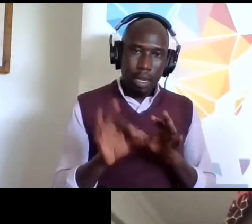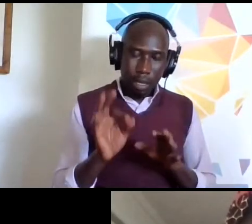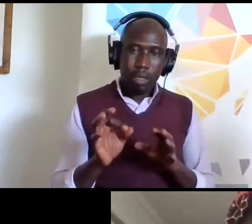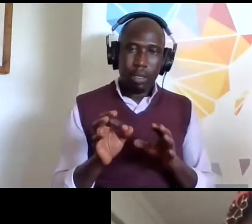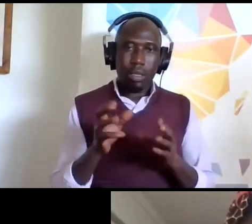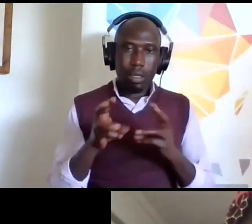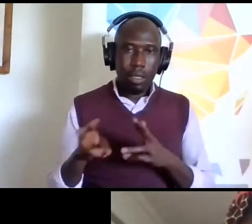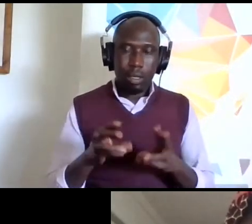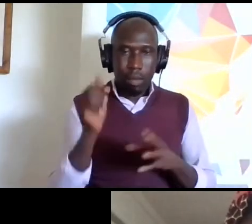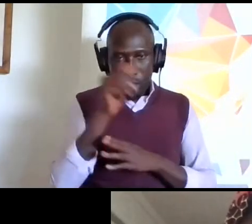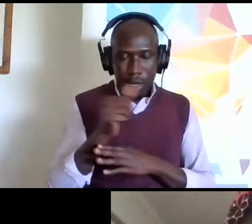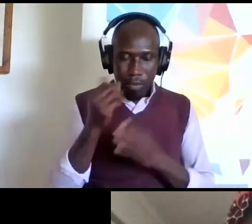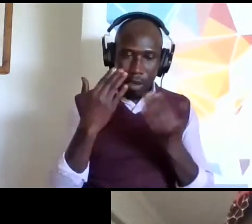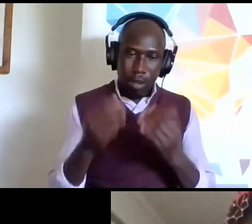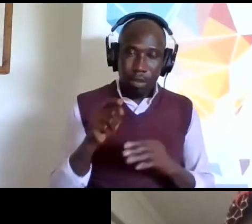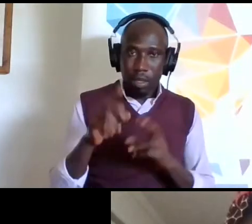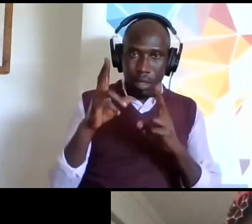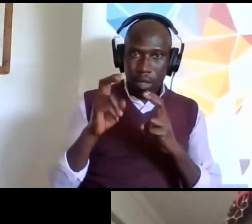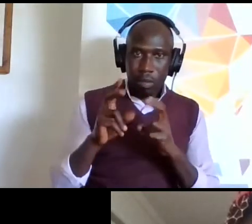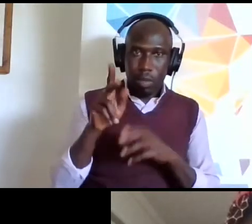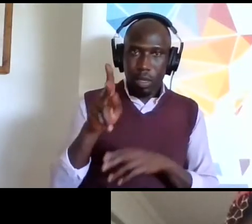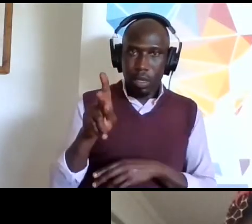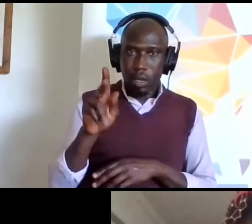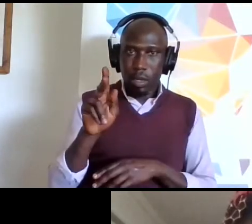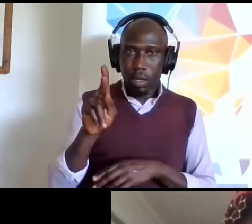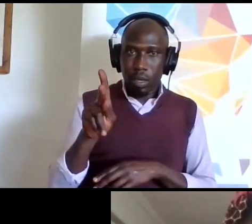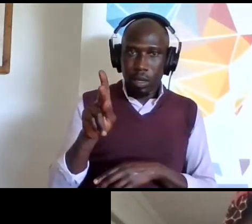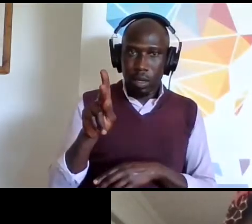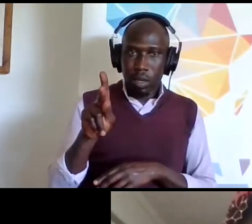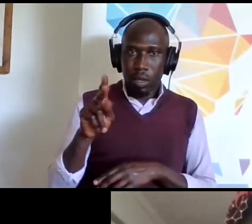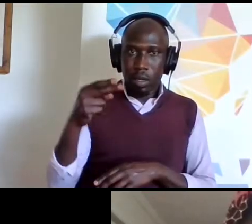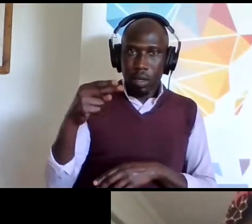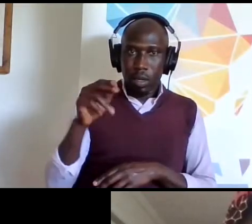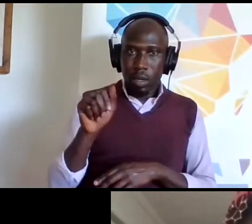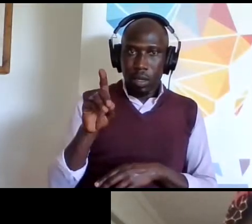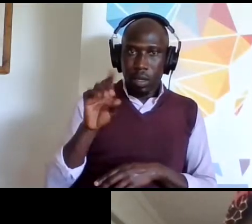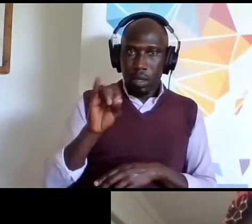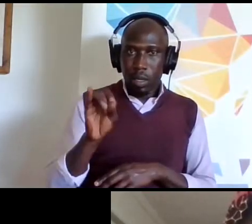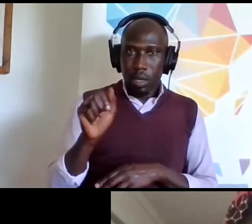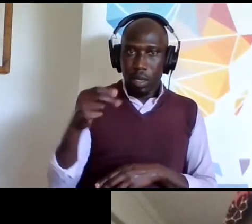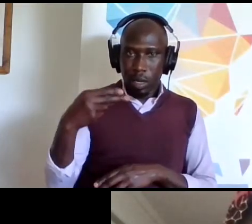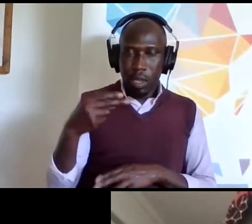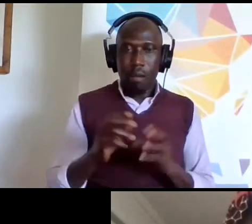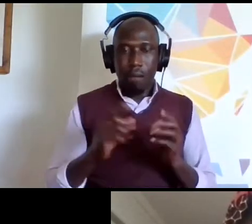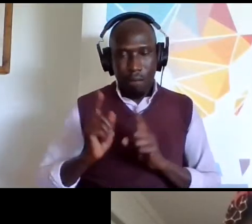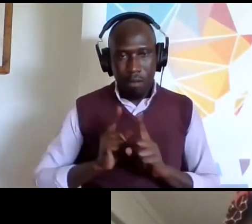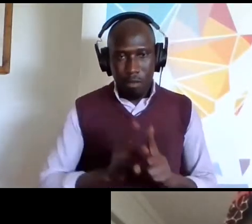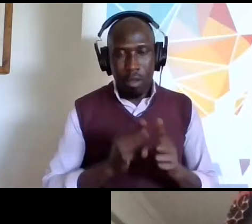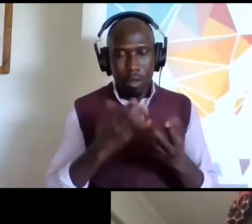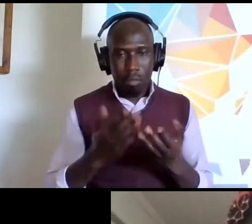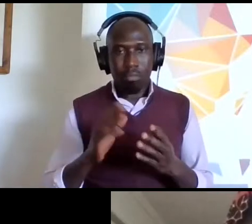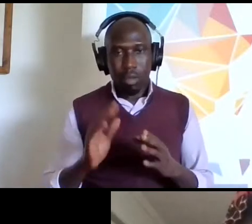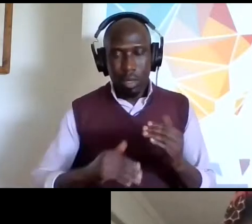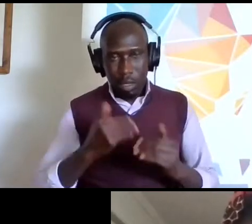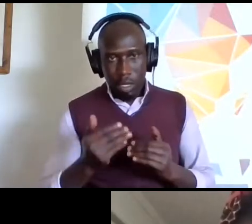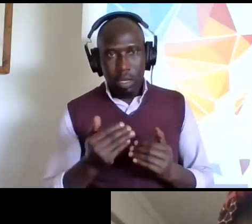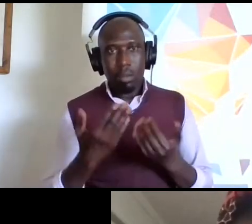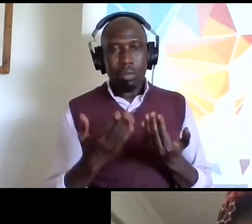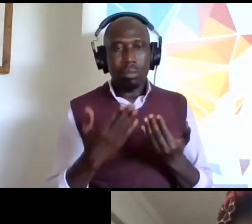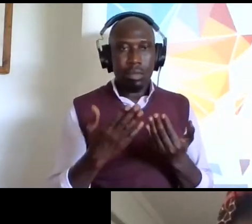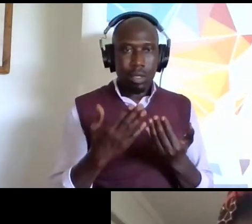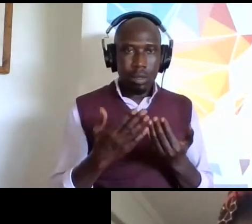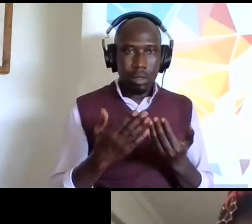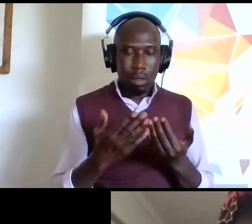first session and Khadija would follow up on the next session on data privacy for digital